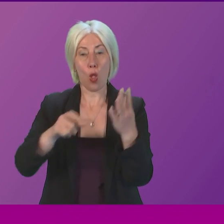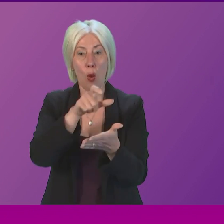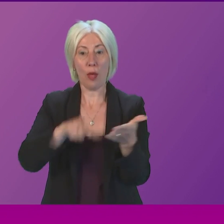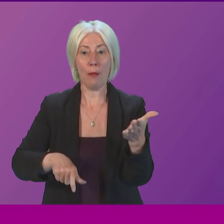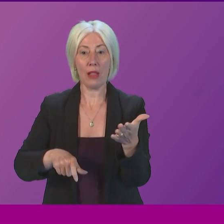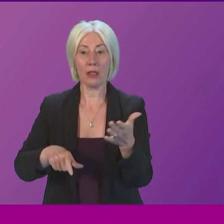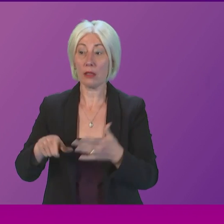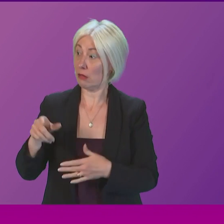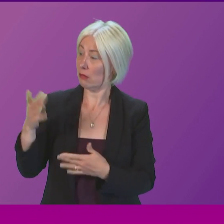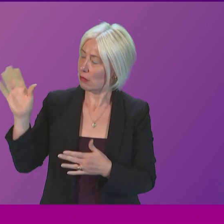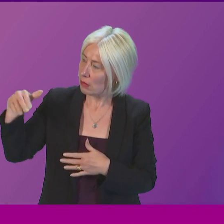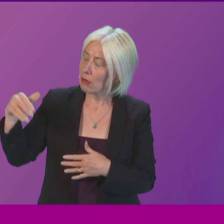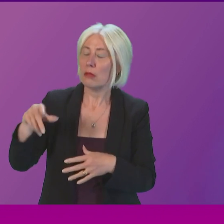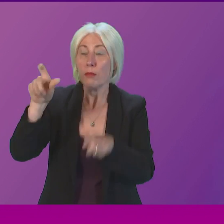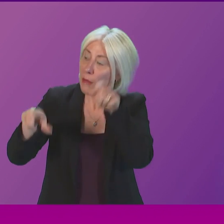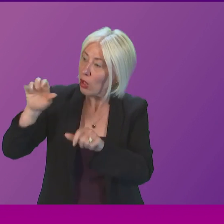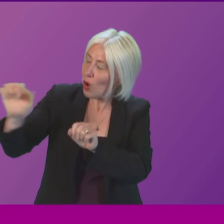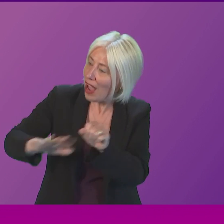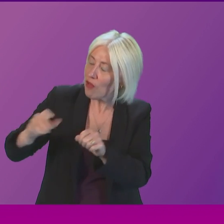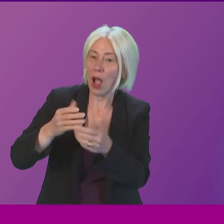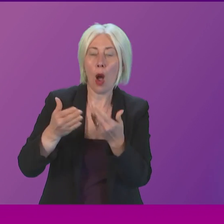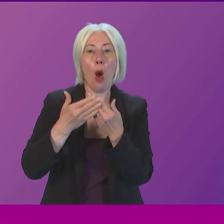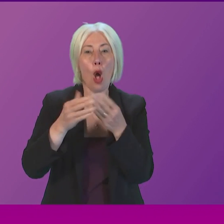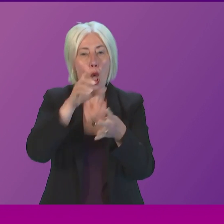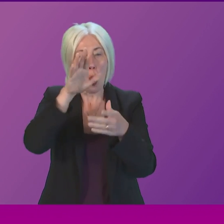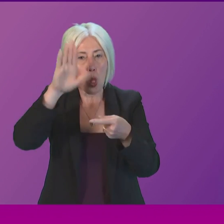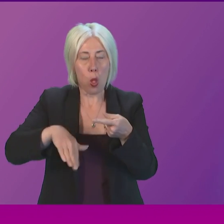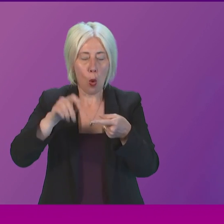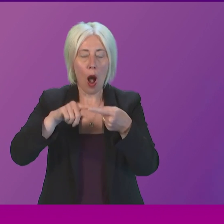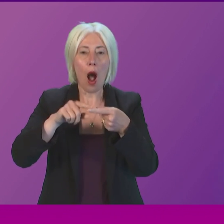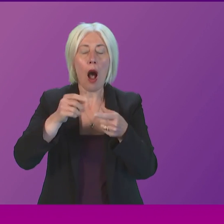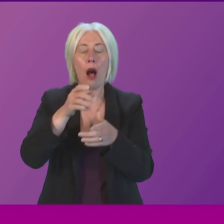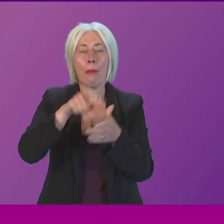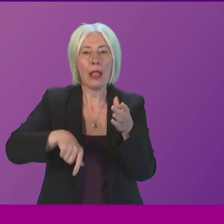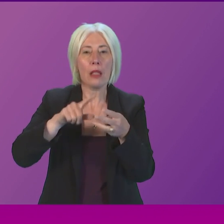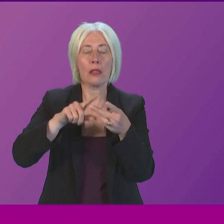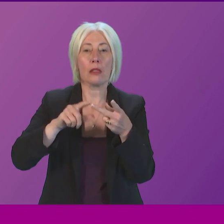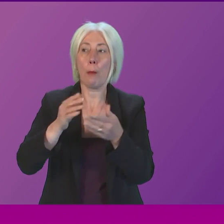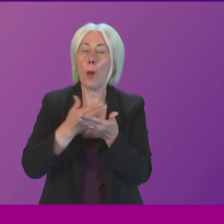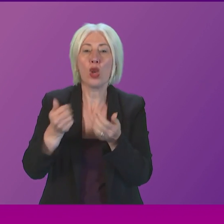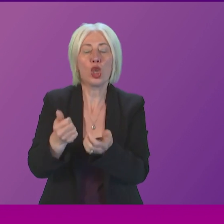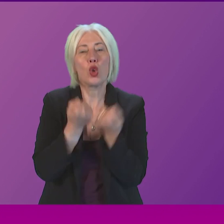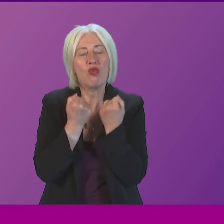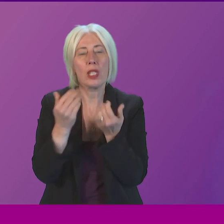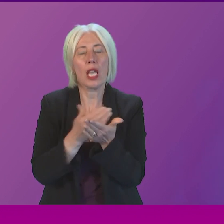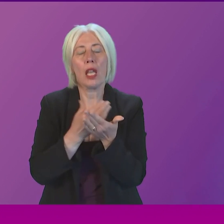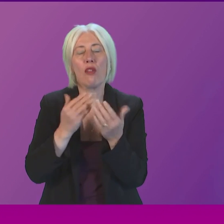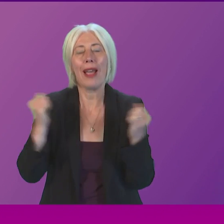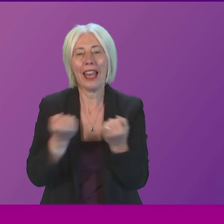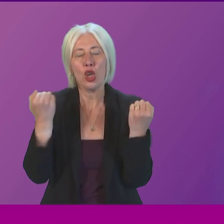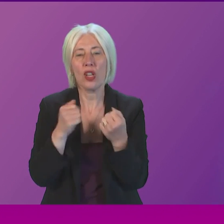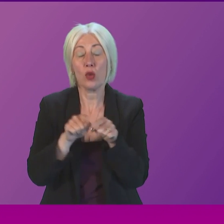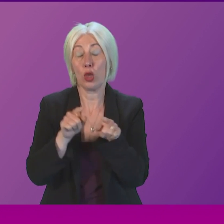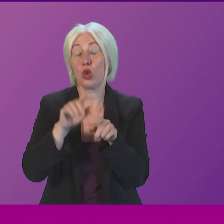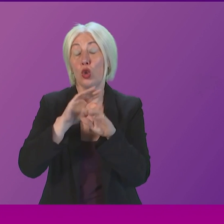Your constituents will get lower bills, more jobs, greater energy security, and make the UK and Scotland a global climate